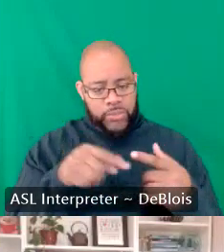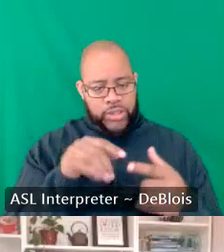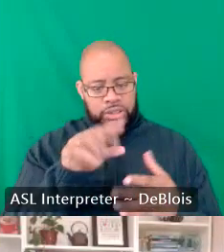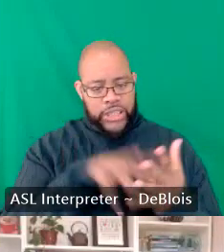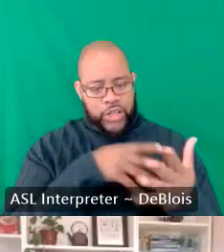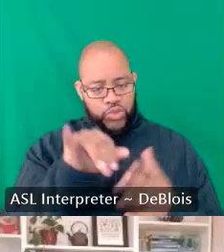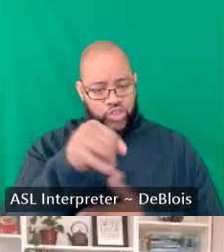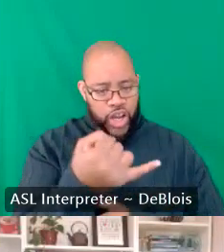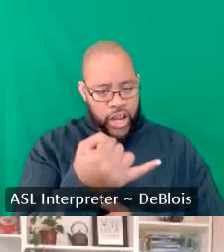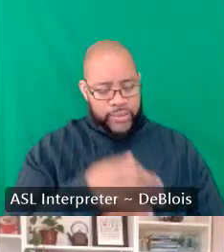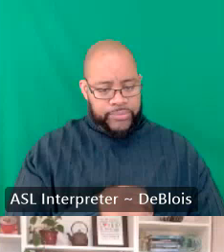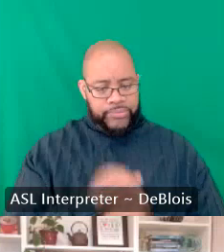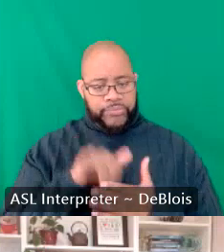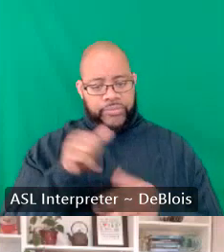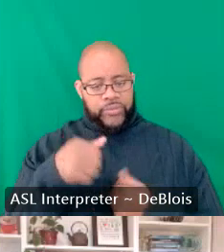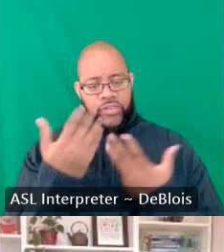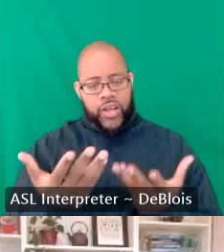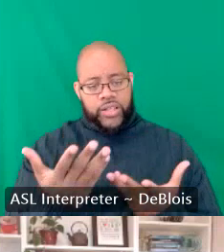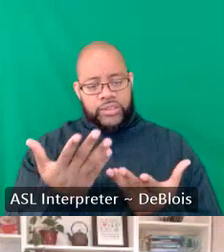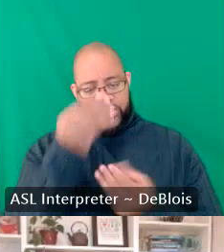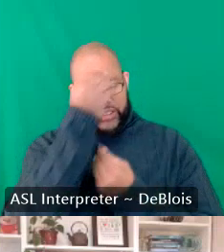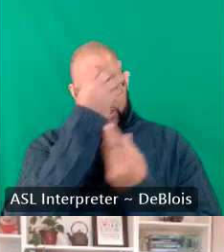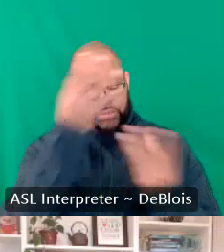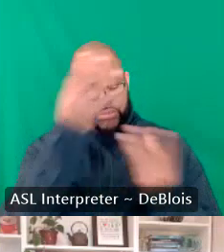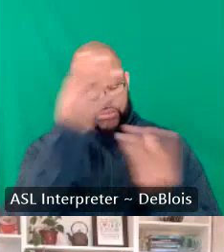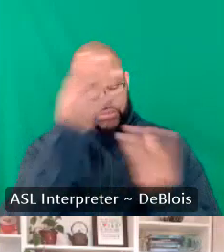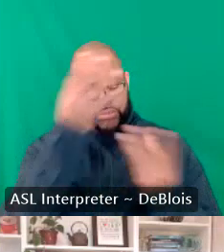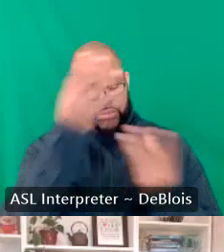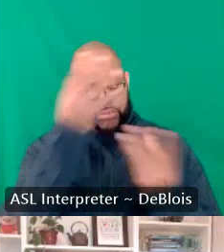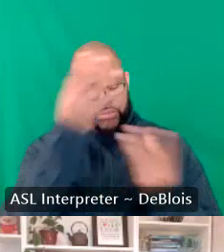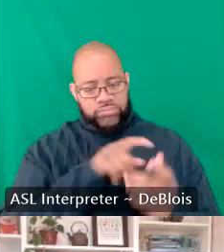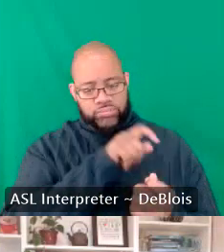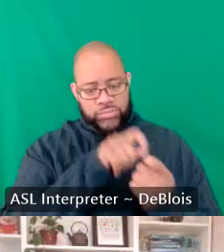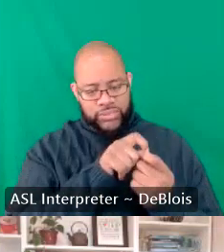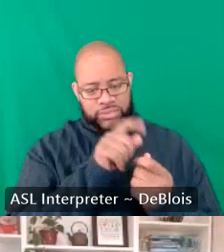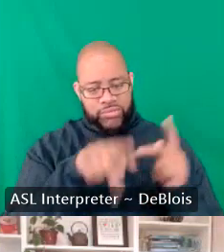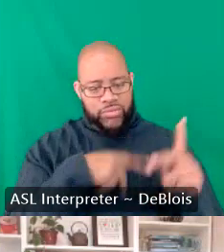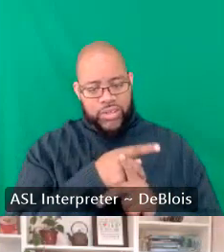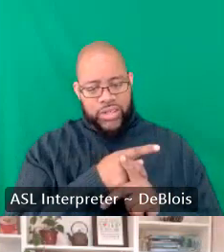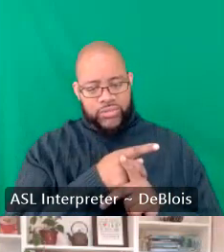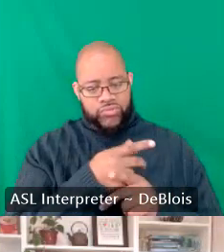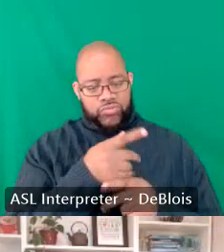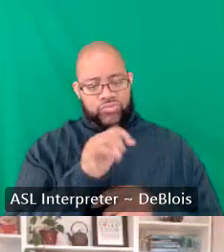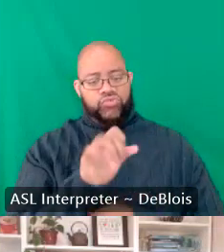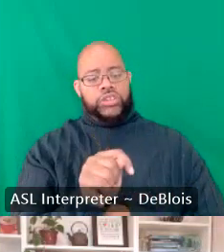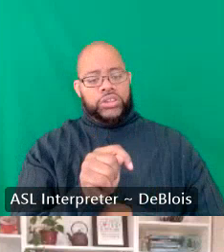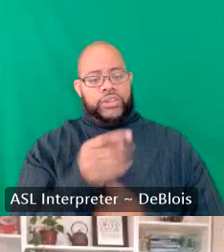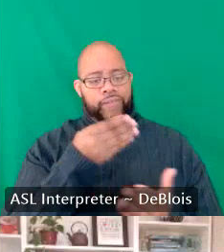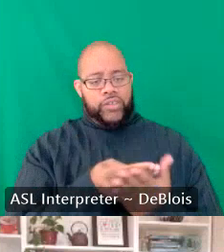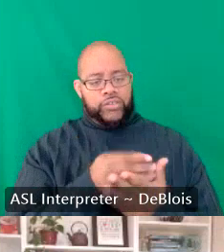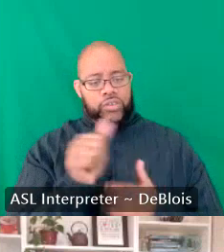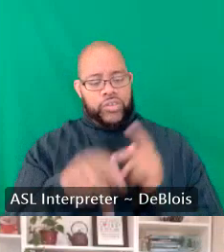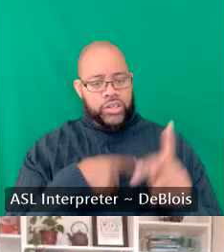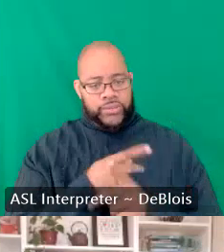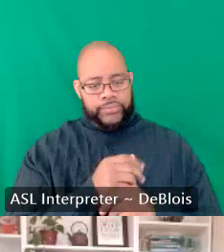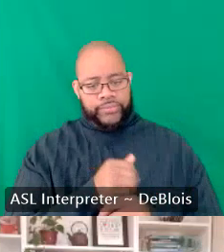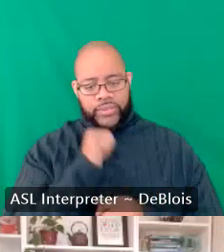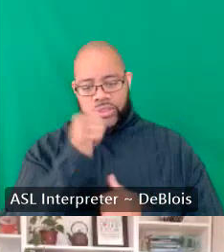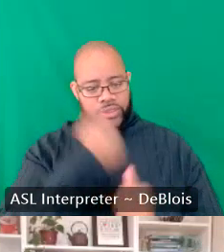J, which provides data for certain types of special and trust funds and other types of funds. Not